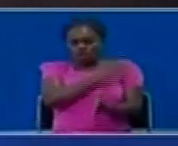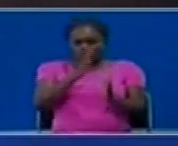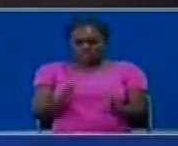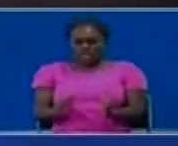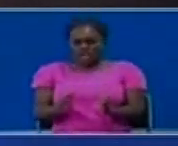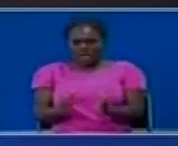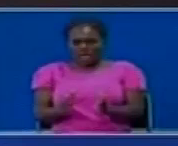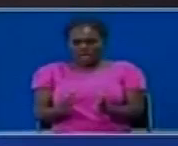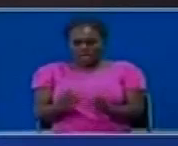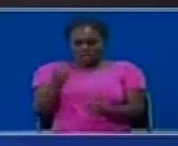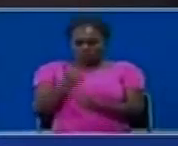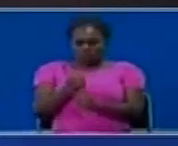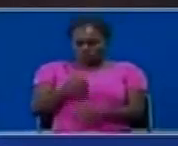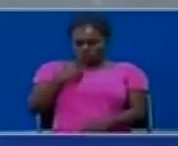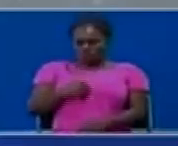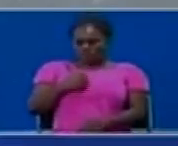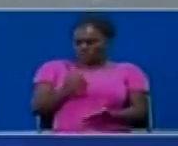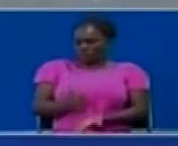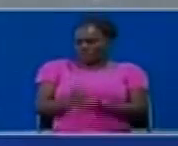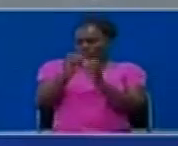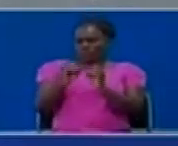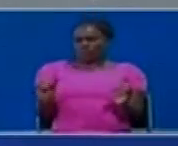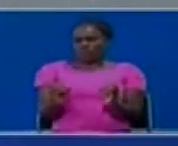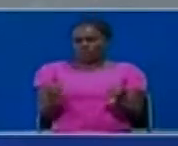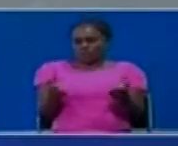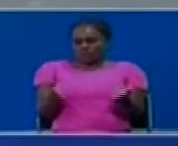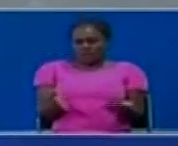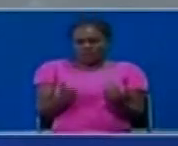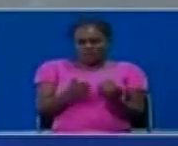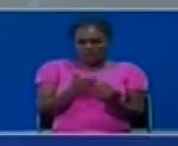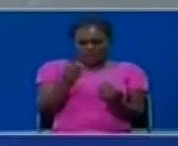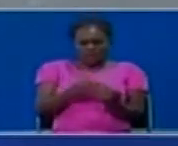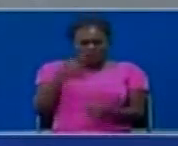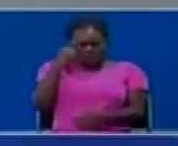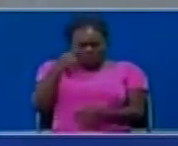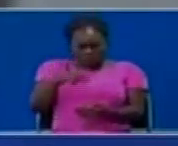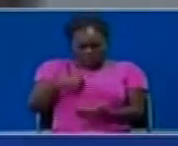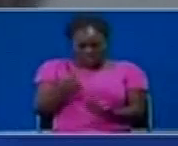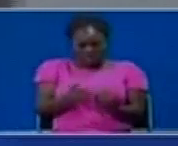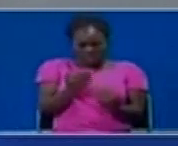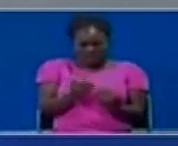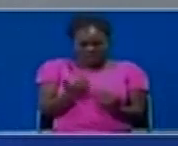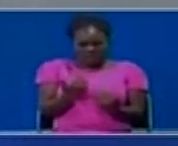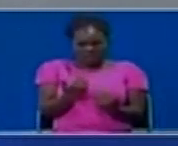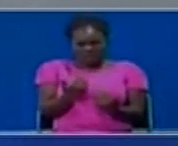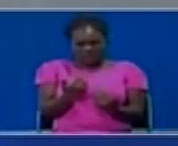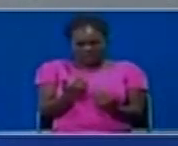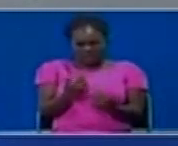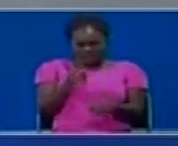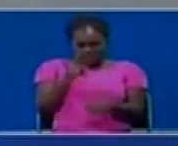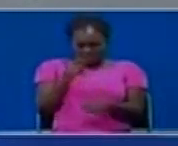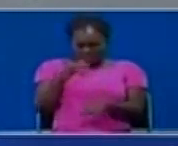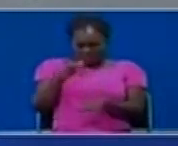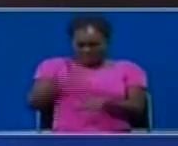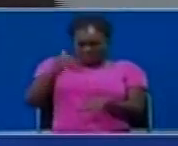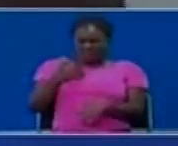grafting, but still this did not help. He is left to nurse the hollow section all by himself. It gets unhygienic, leading to